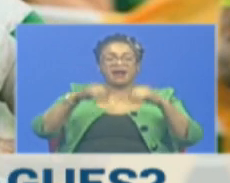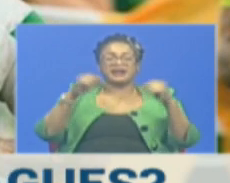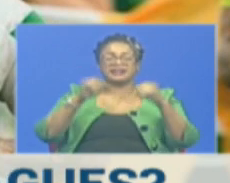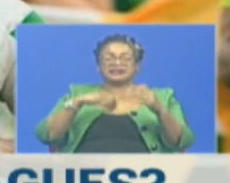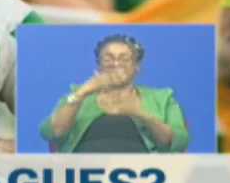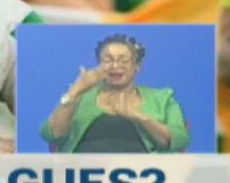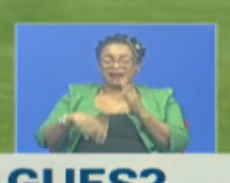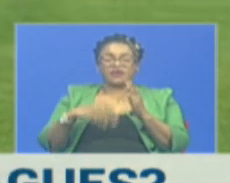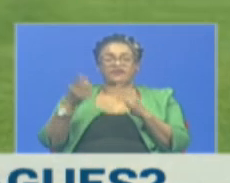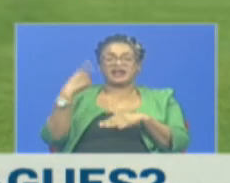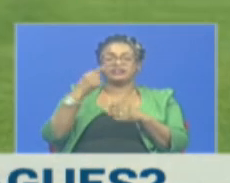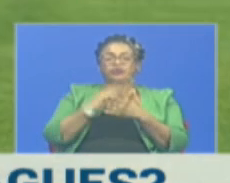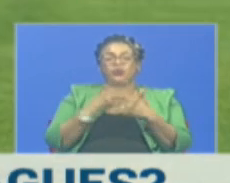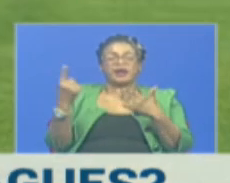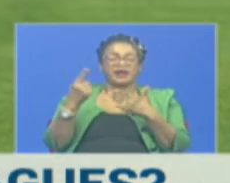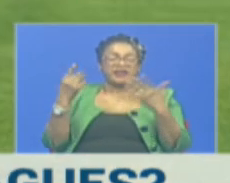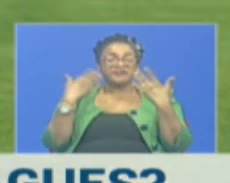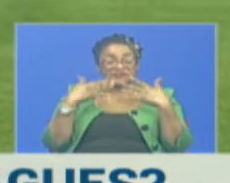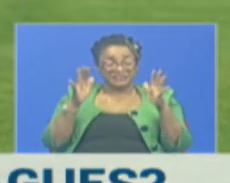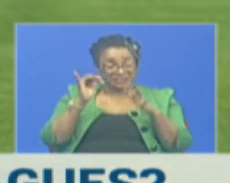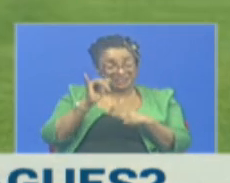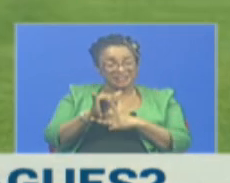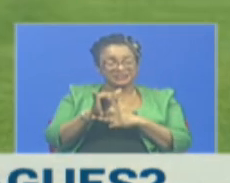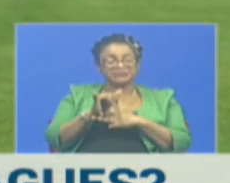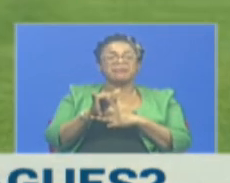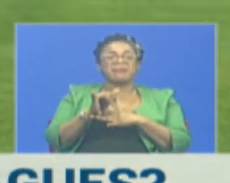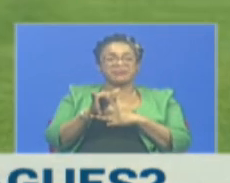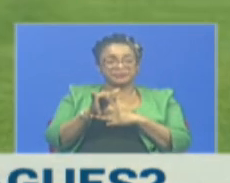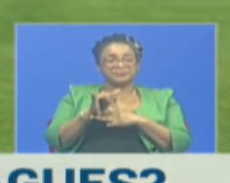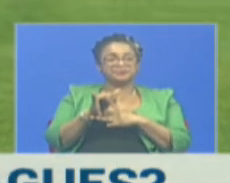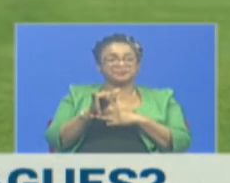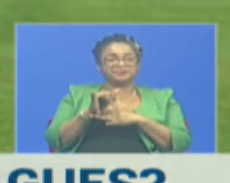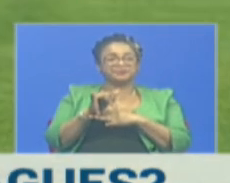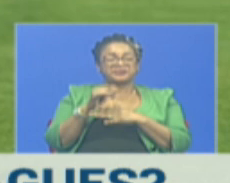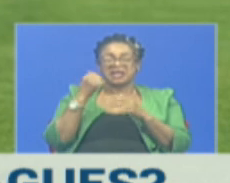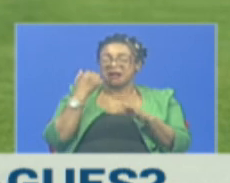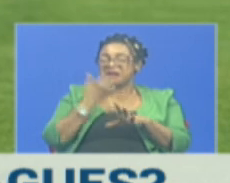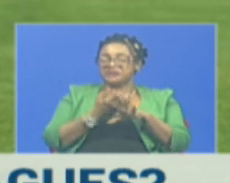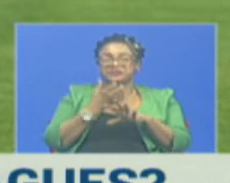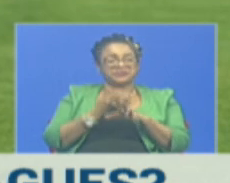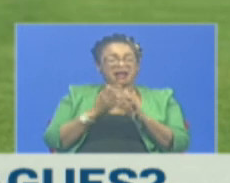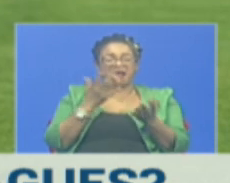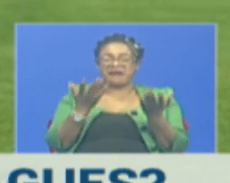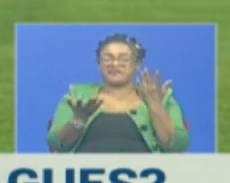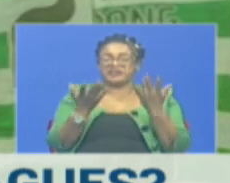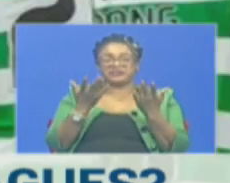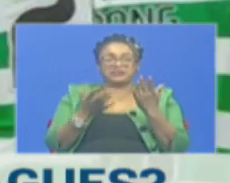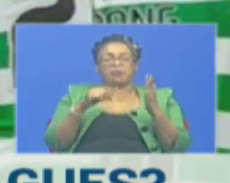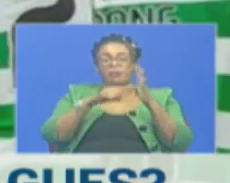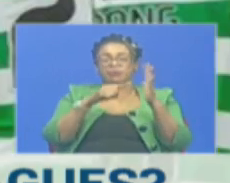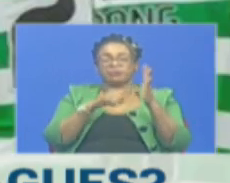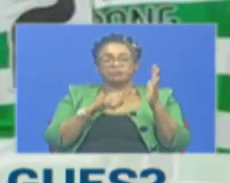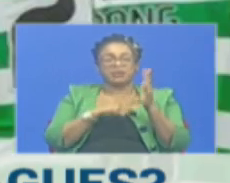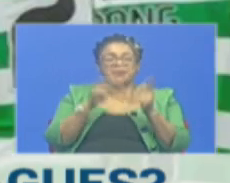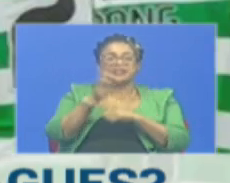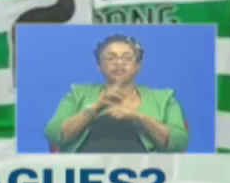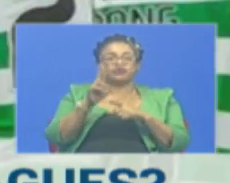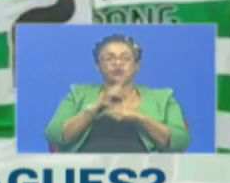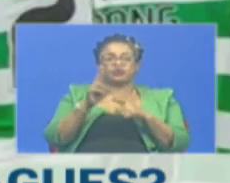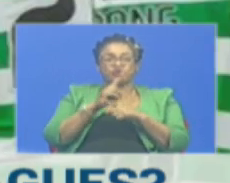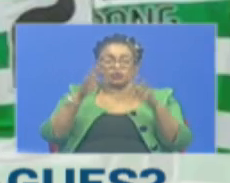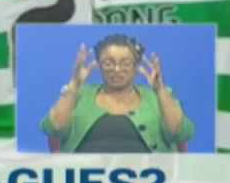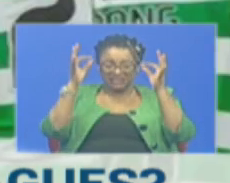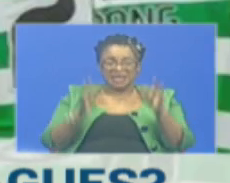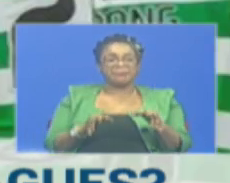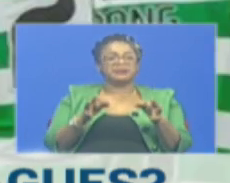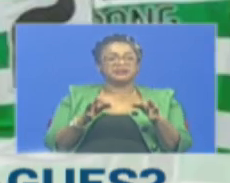that completing the campaign was unfeasible. Average points per game played has been used to determine final placings,